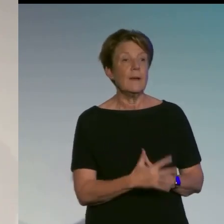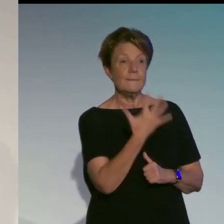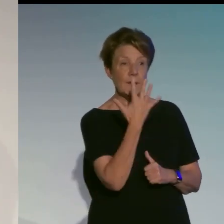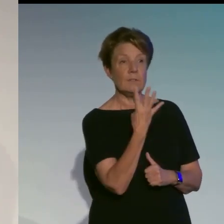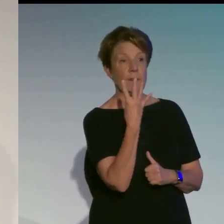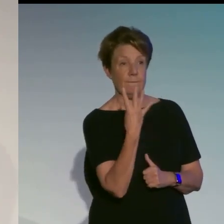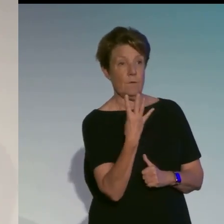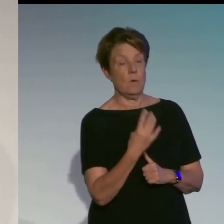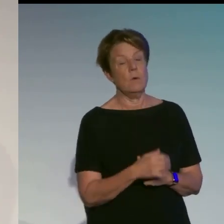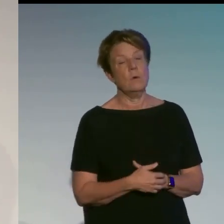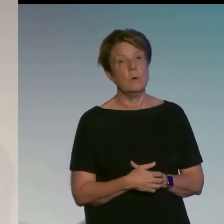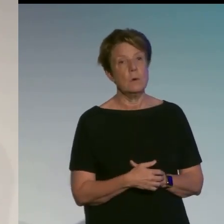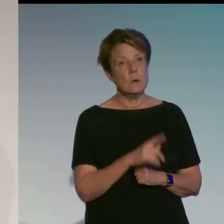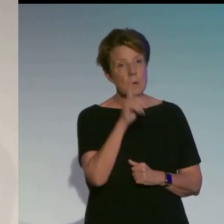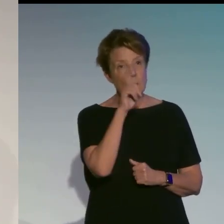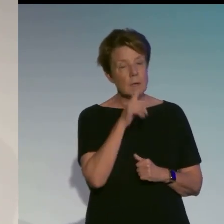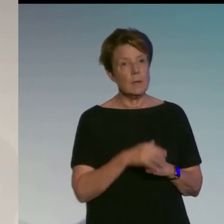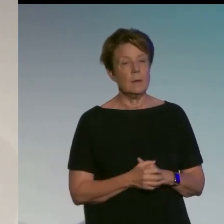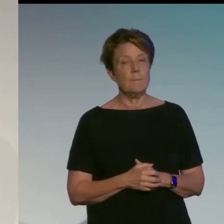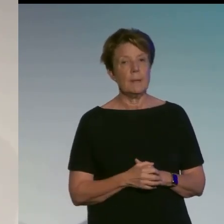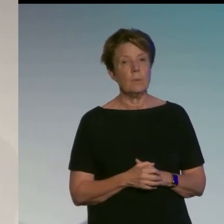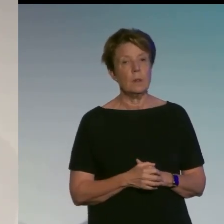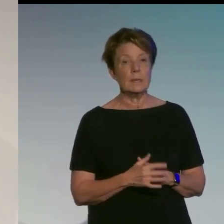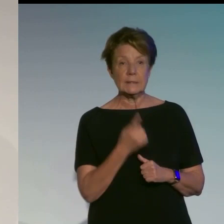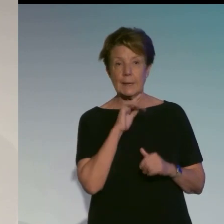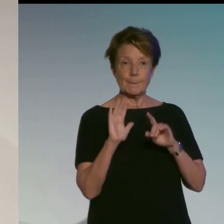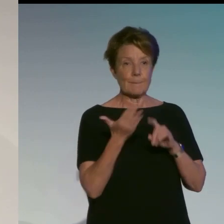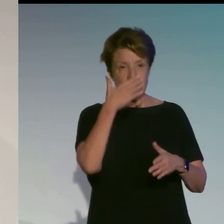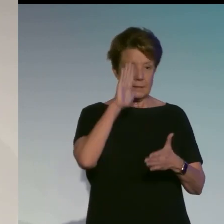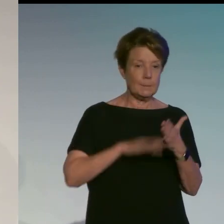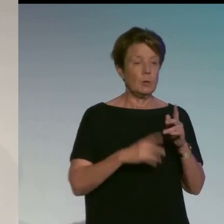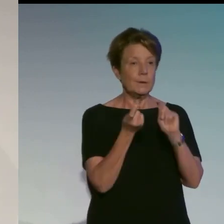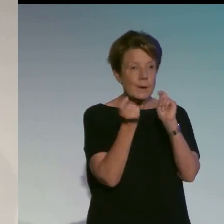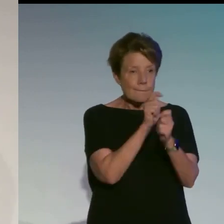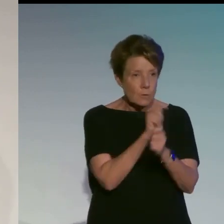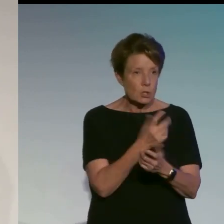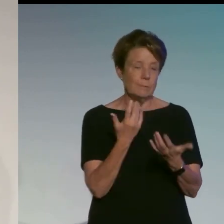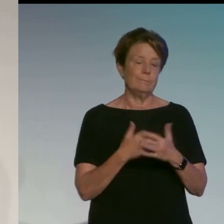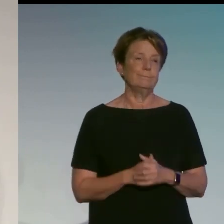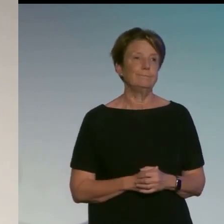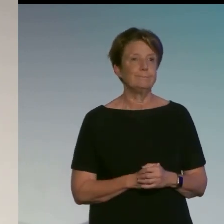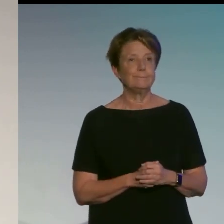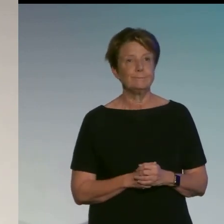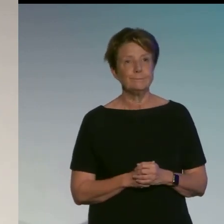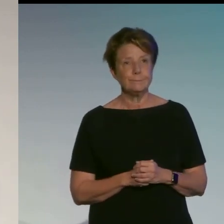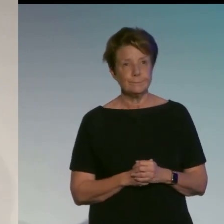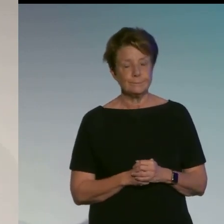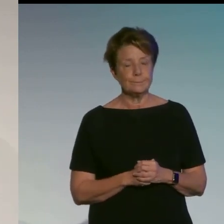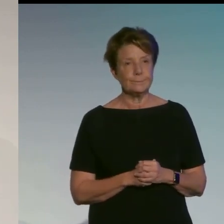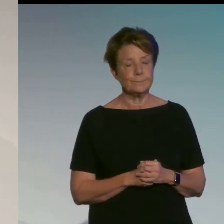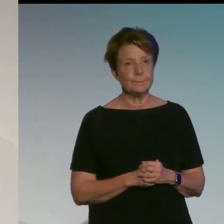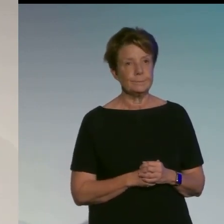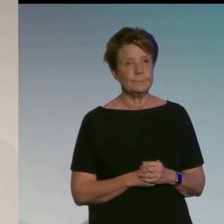54 people experienced some kind of conversion therapy practices. And we also